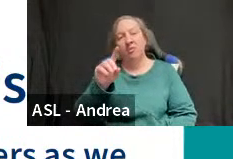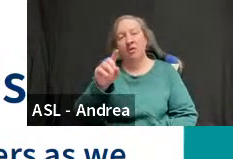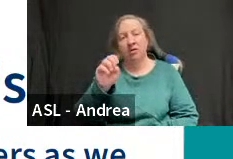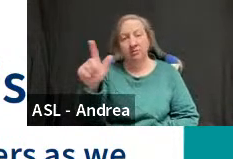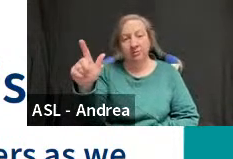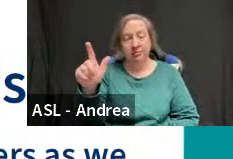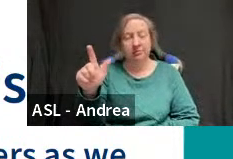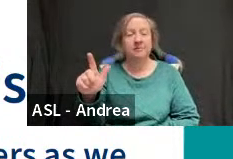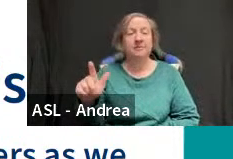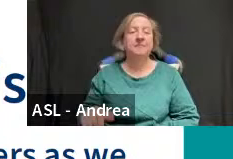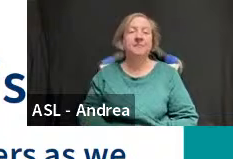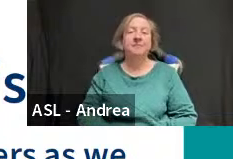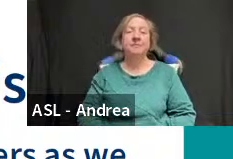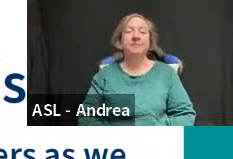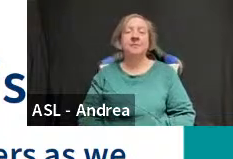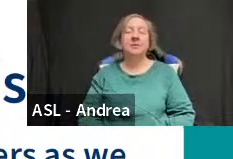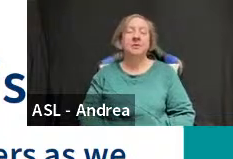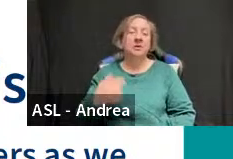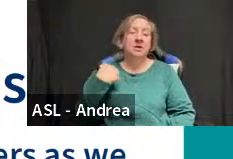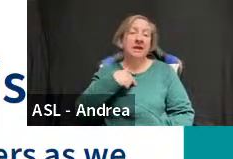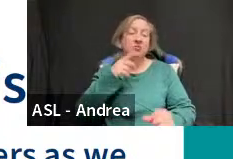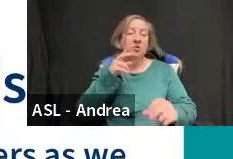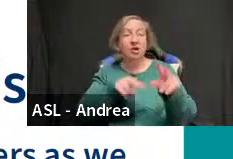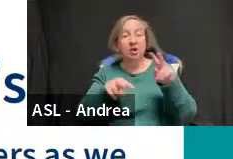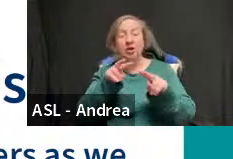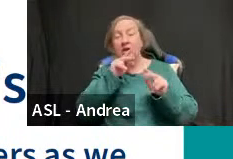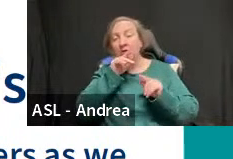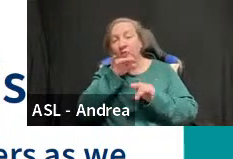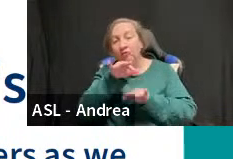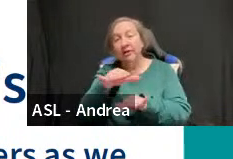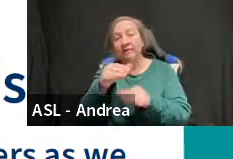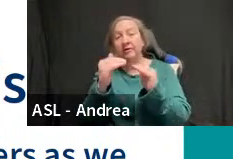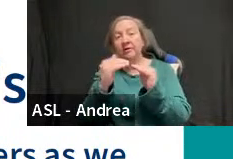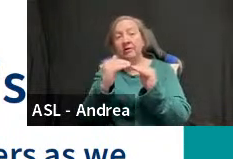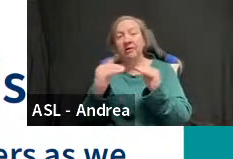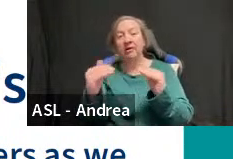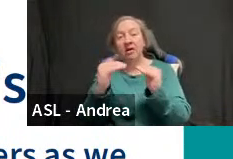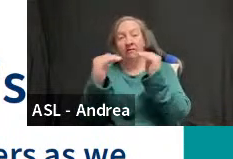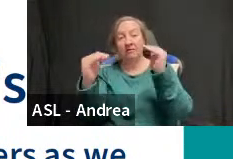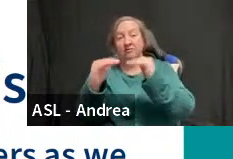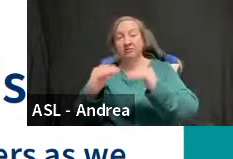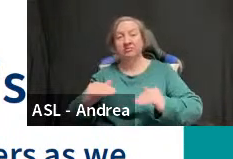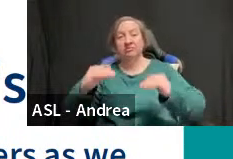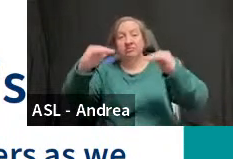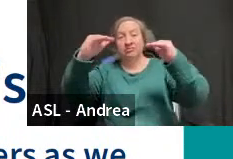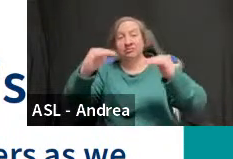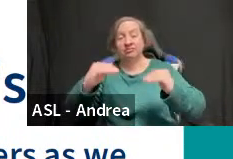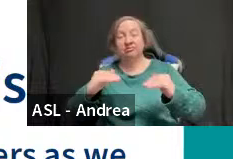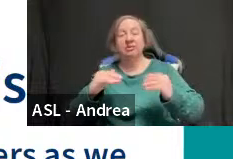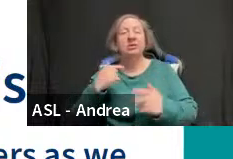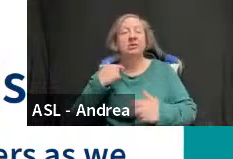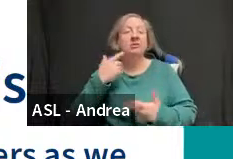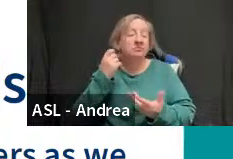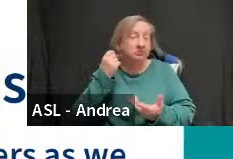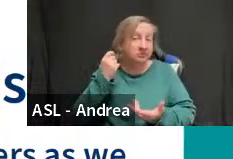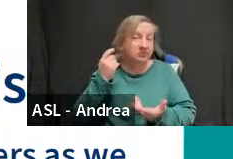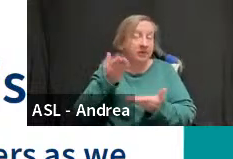as we do look at river levels, and that there's things